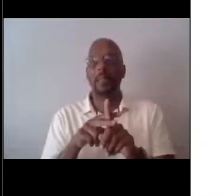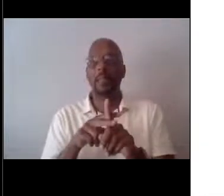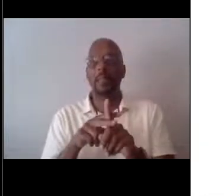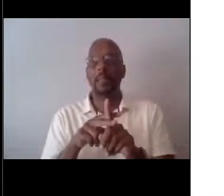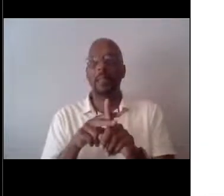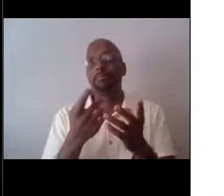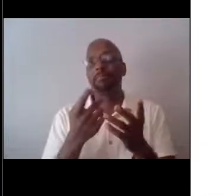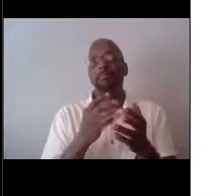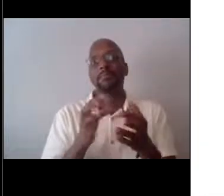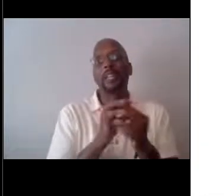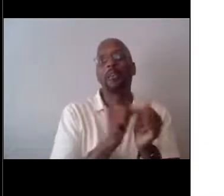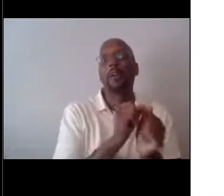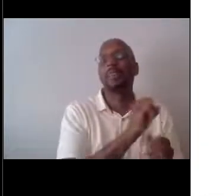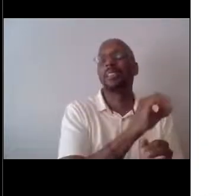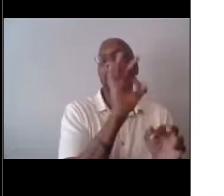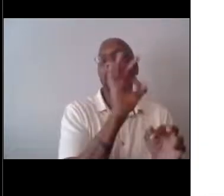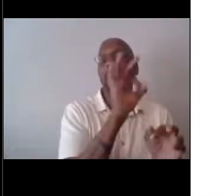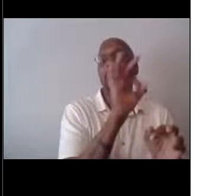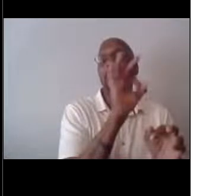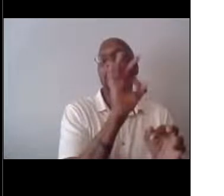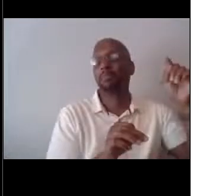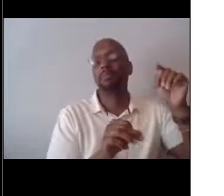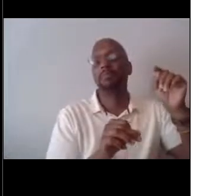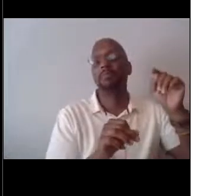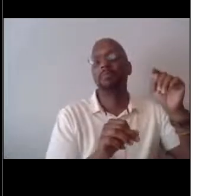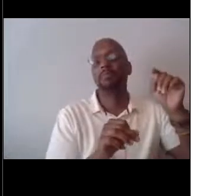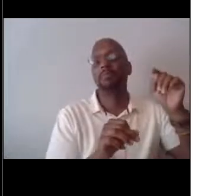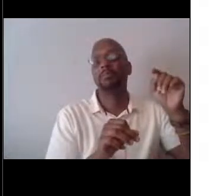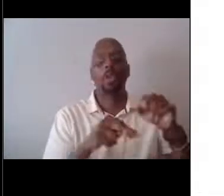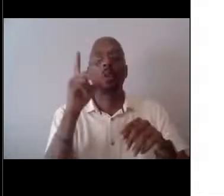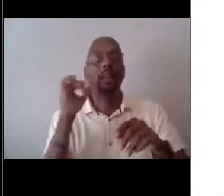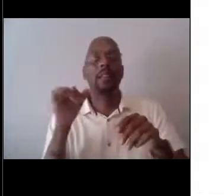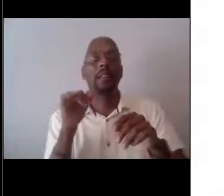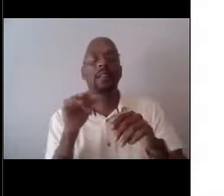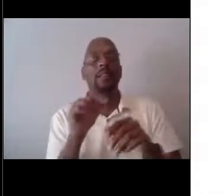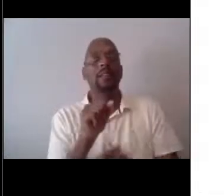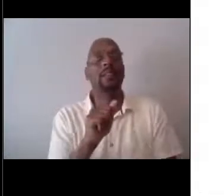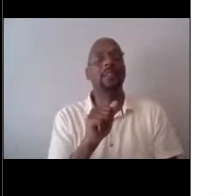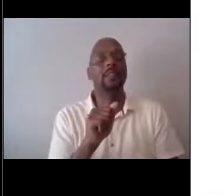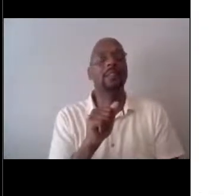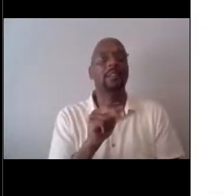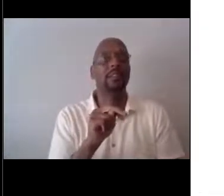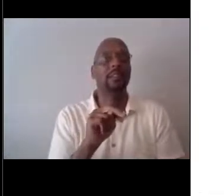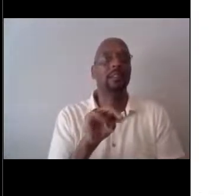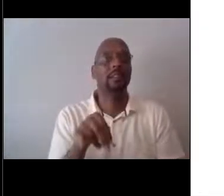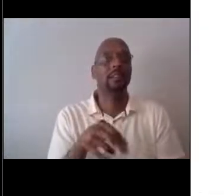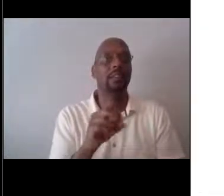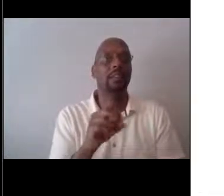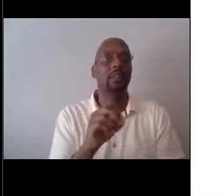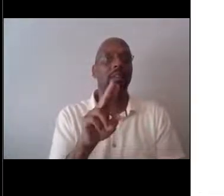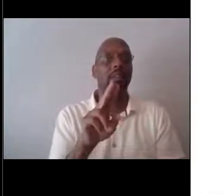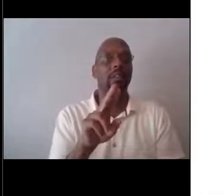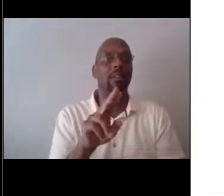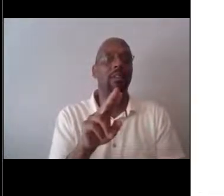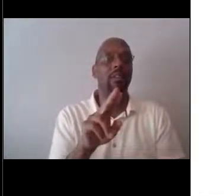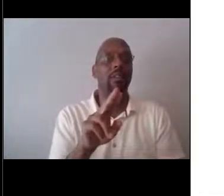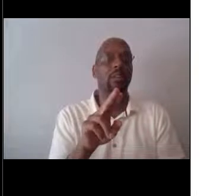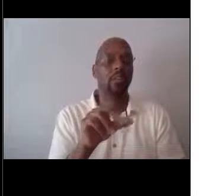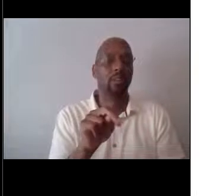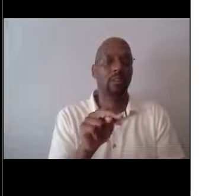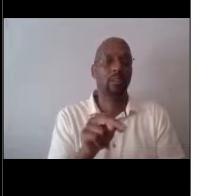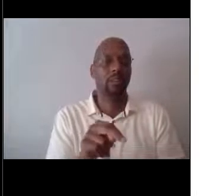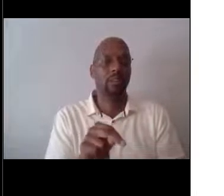Bay Area, rural Northern California, the San Joaquin Valley, Sacramento Valley, and Los Angeles. Just not too surprising, those